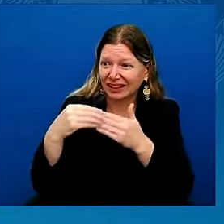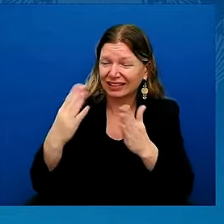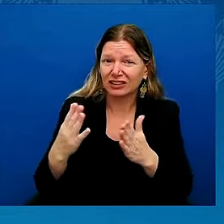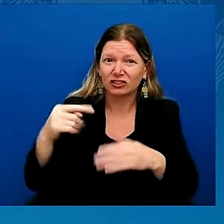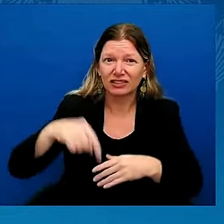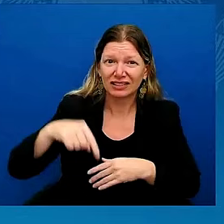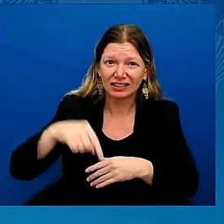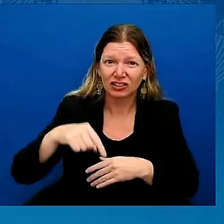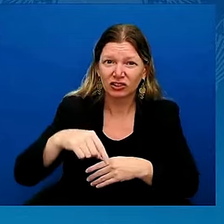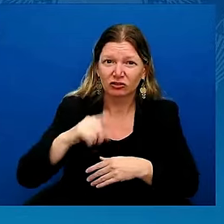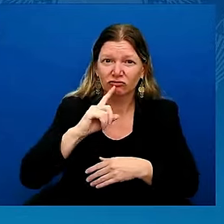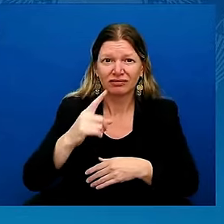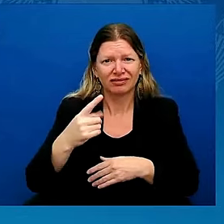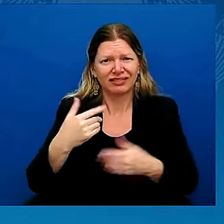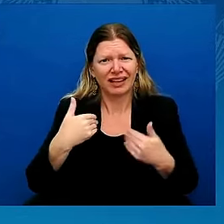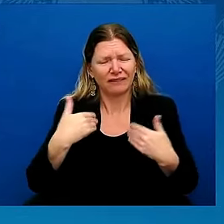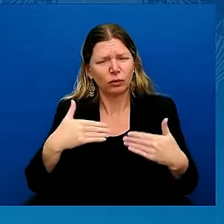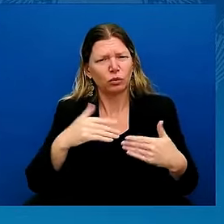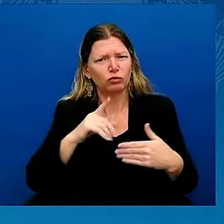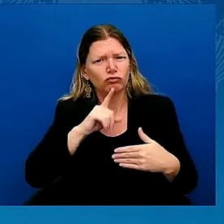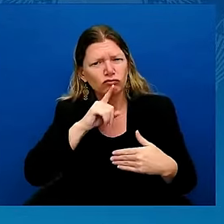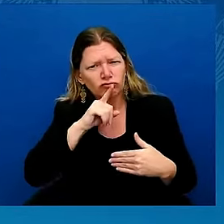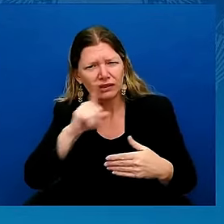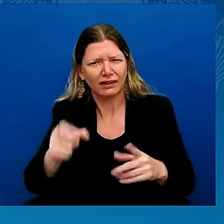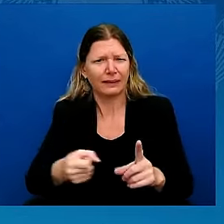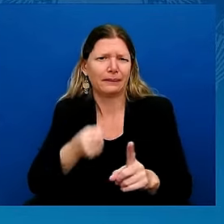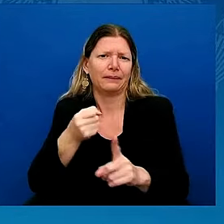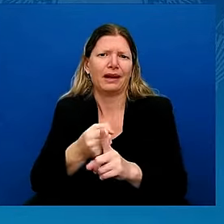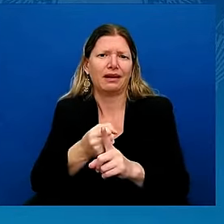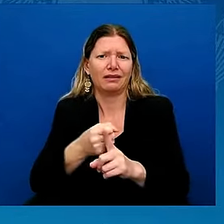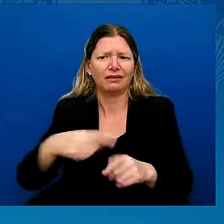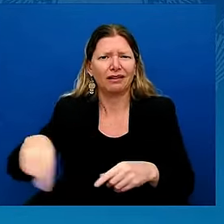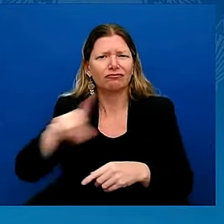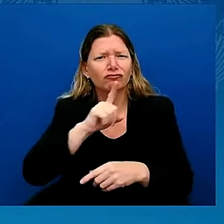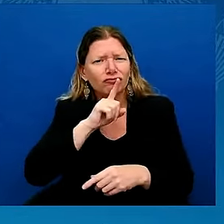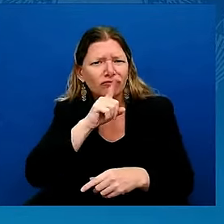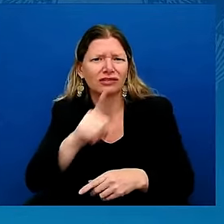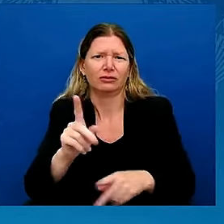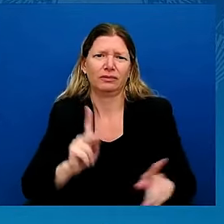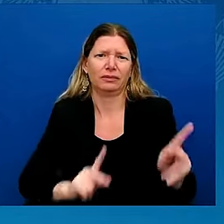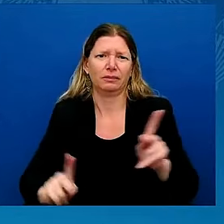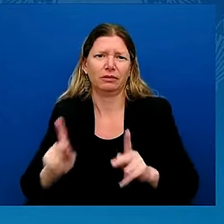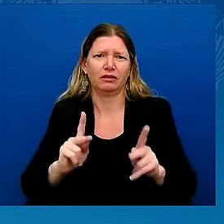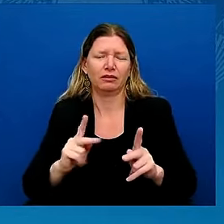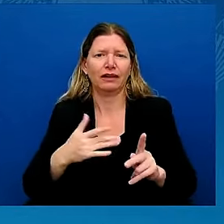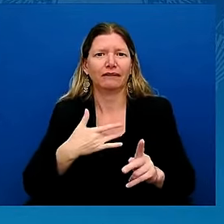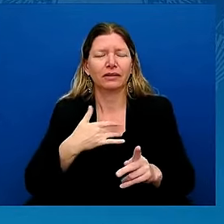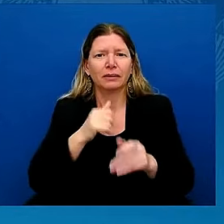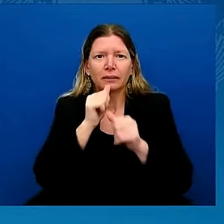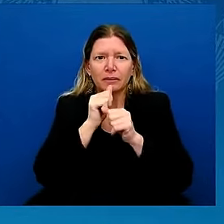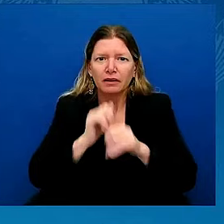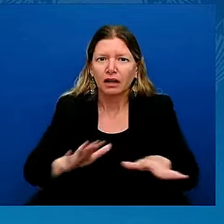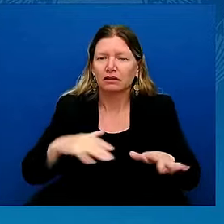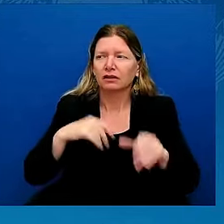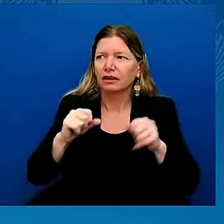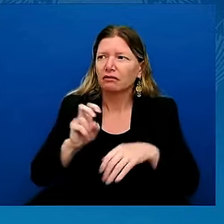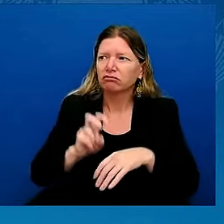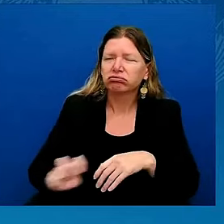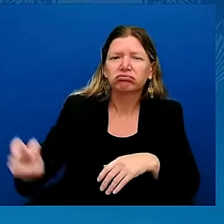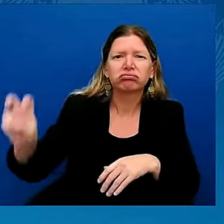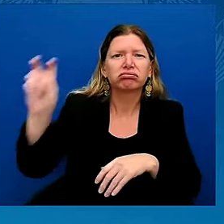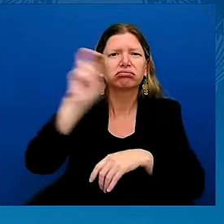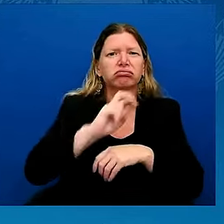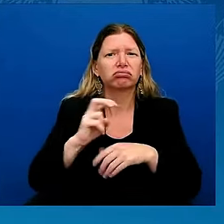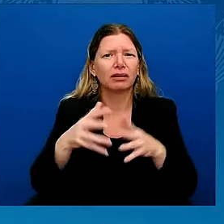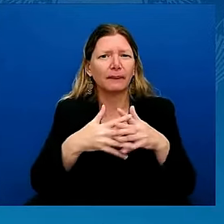real people. And I have the blessing of being able to travel our country and see it every day. It's extraordinary work that is happening